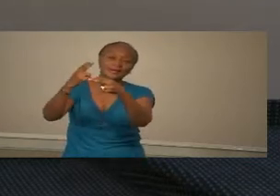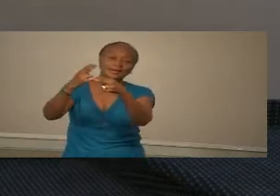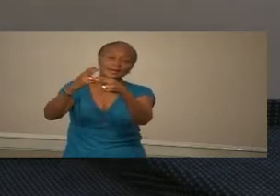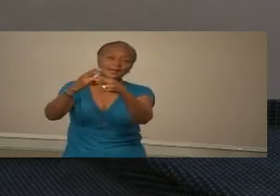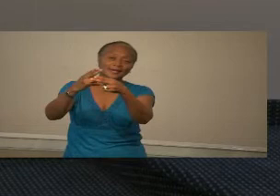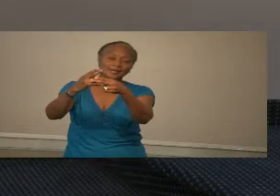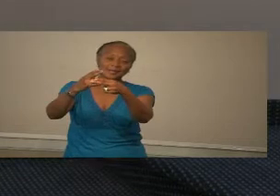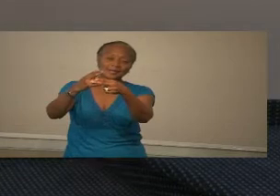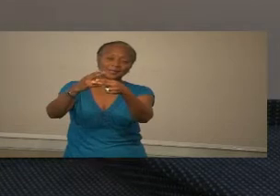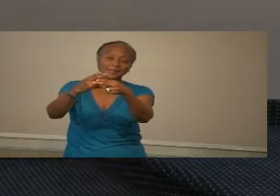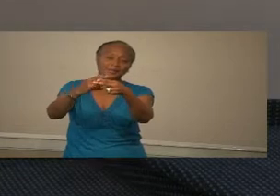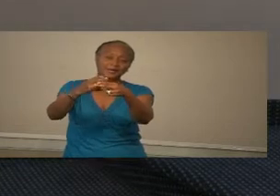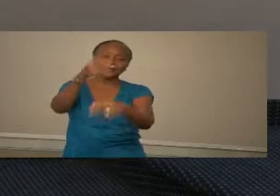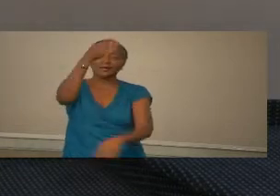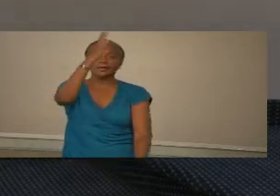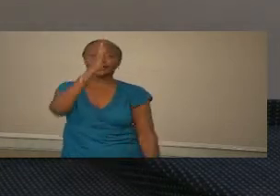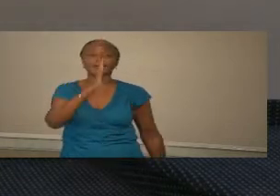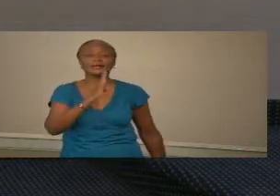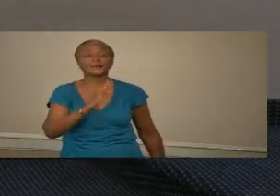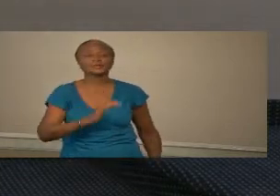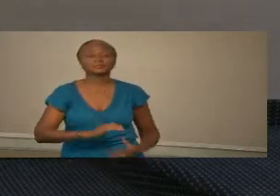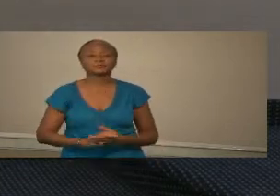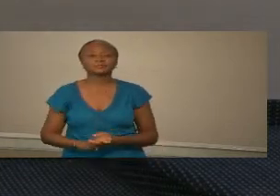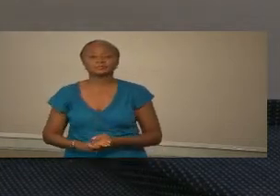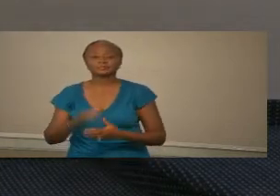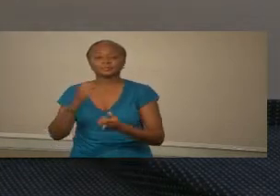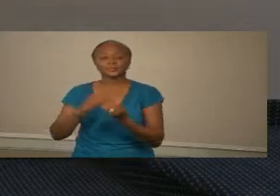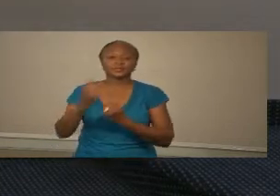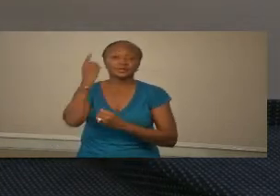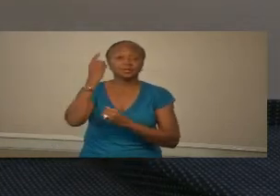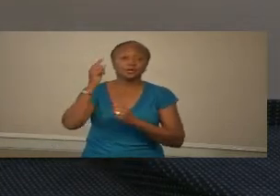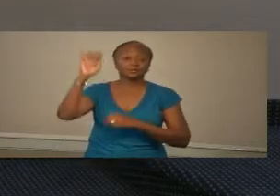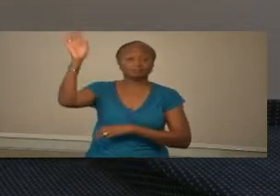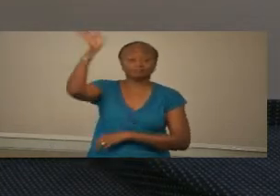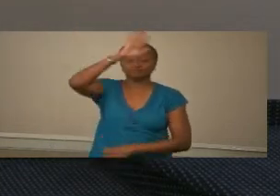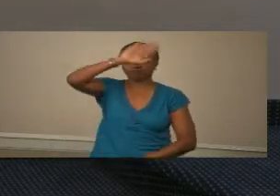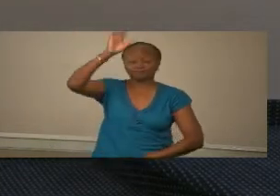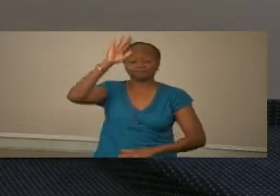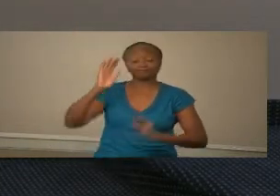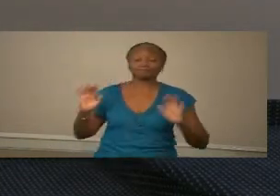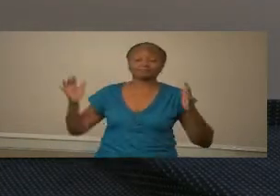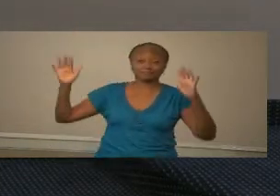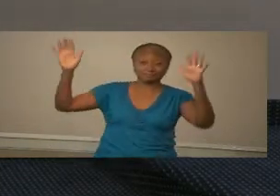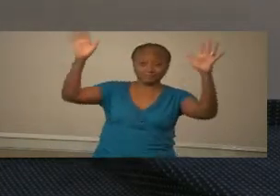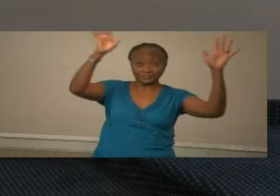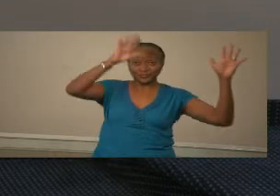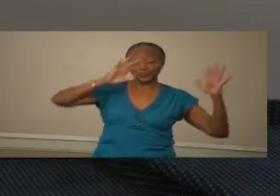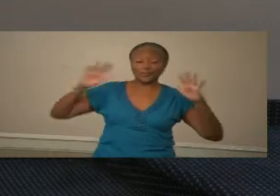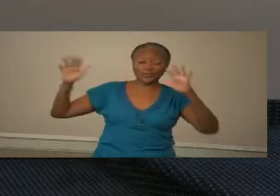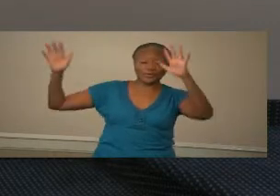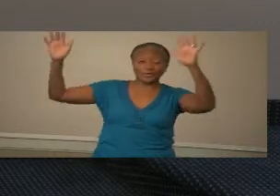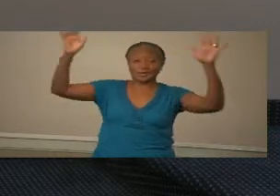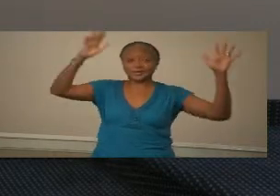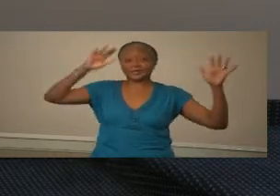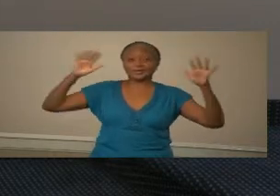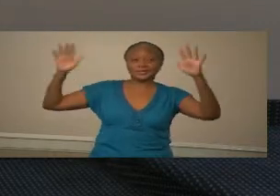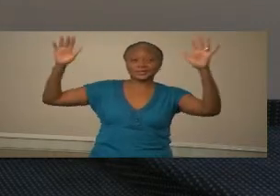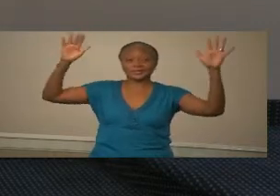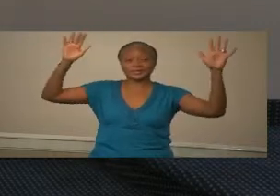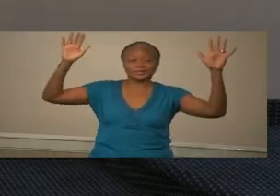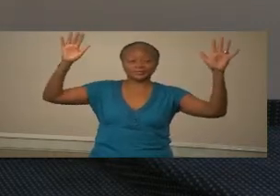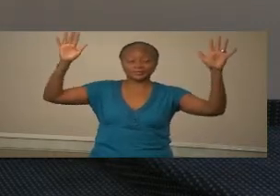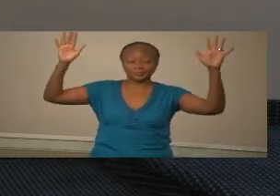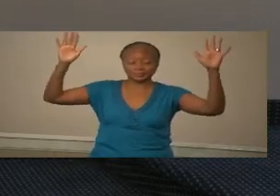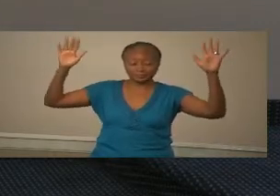Yeah, yes, God. Somebody lift your hands. Somebody praise him. Yes,